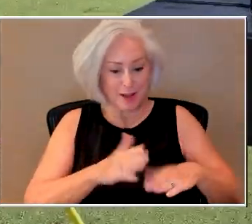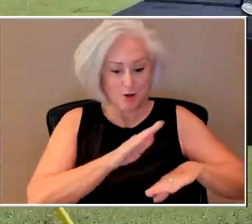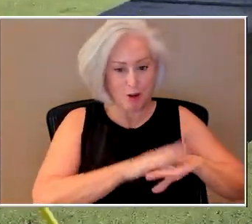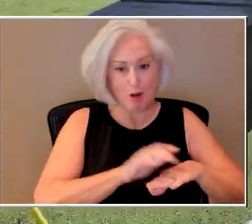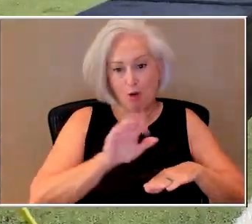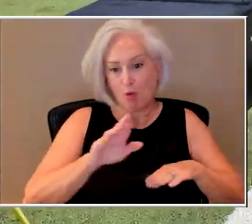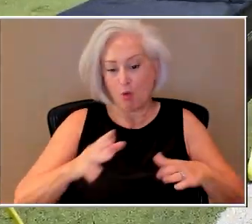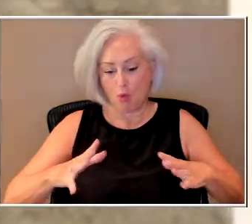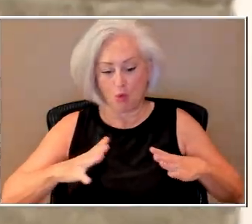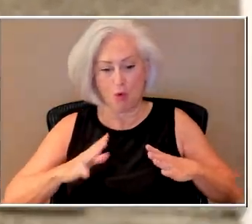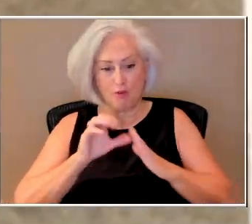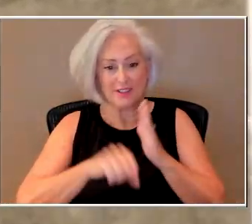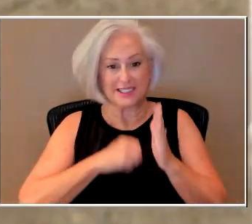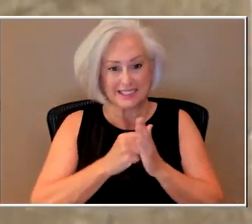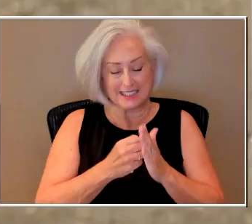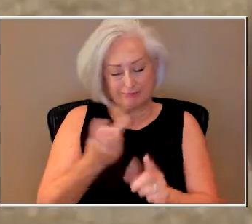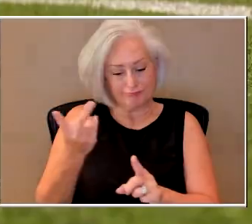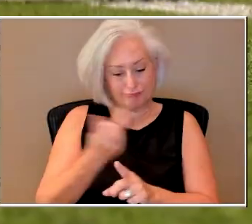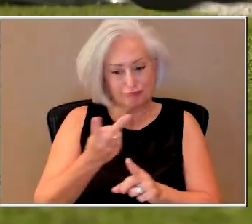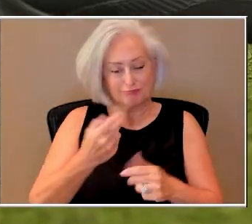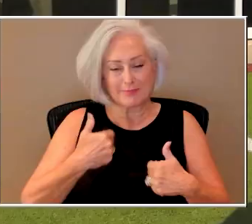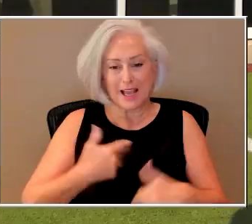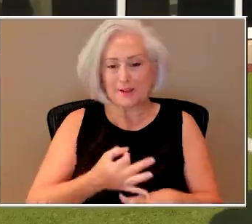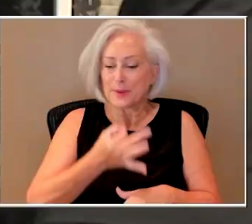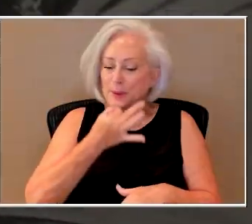help. Go!